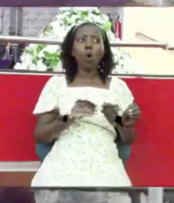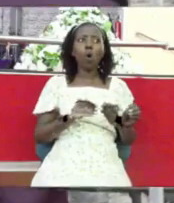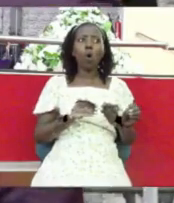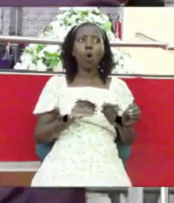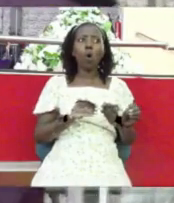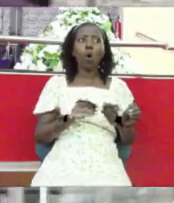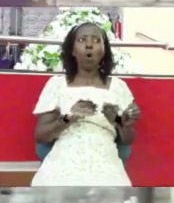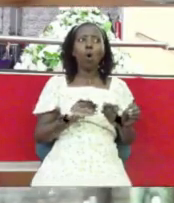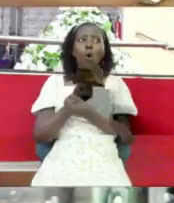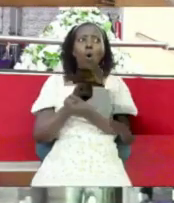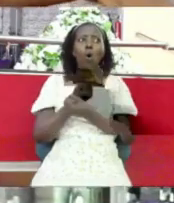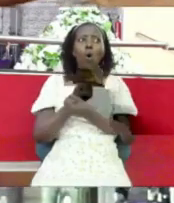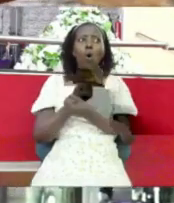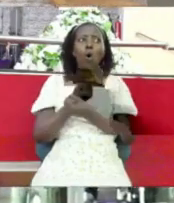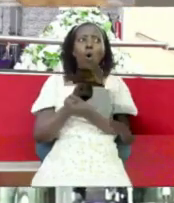From a sinner